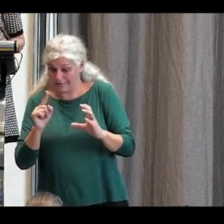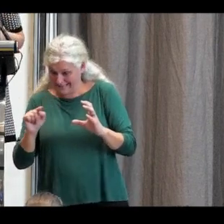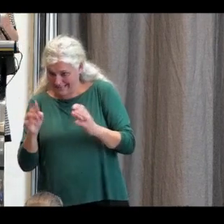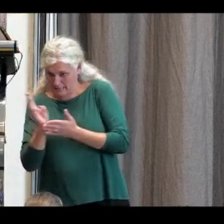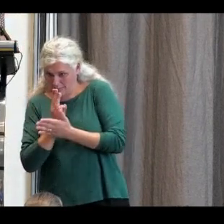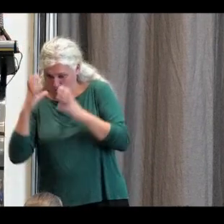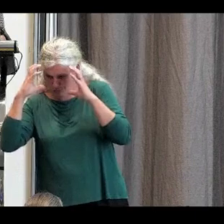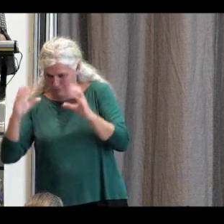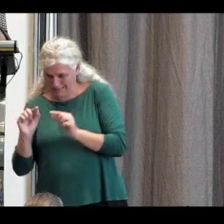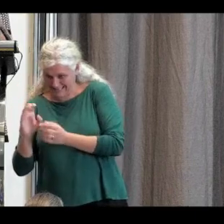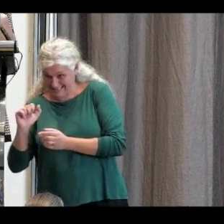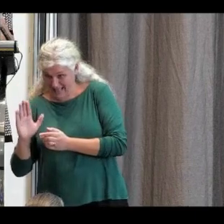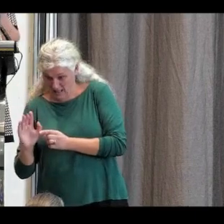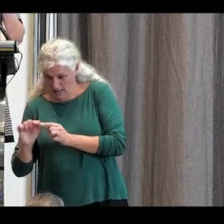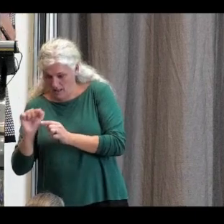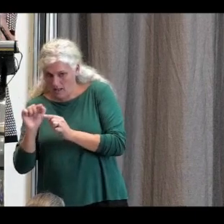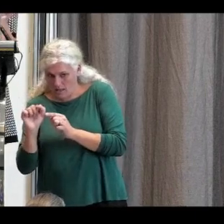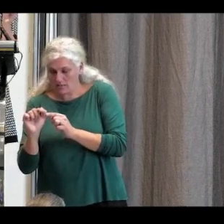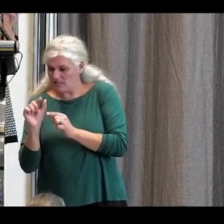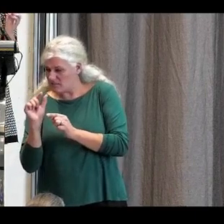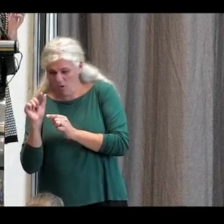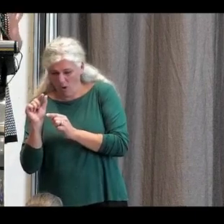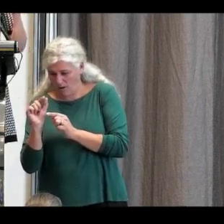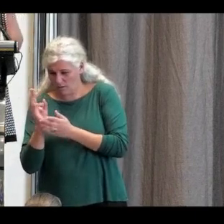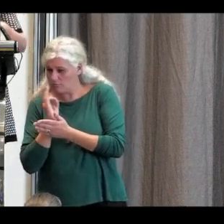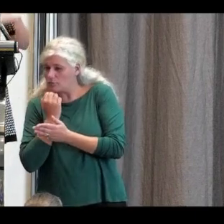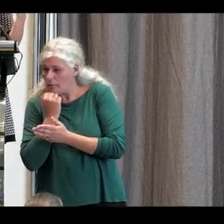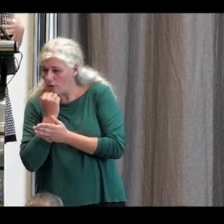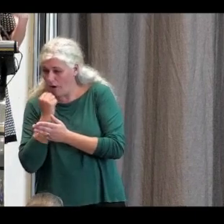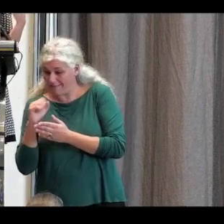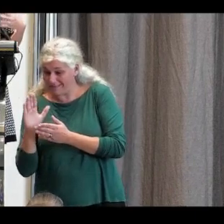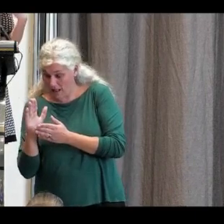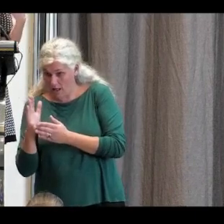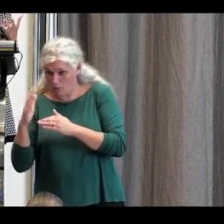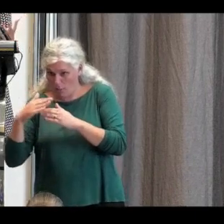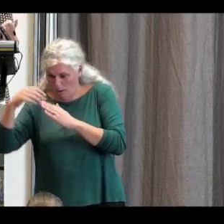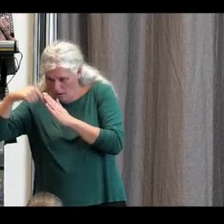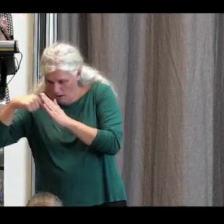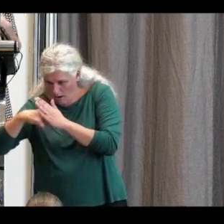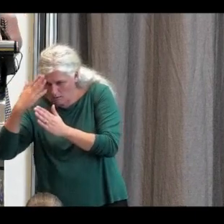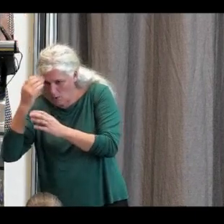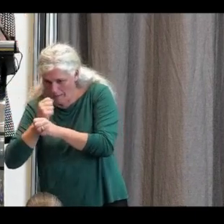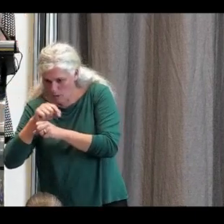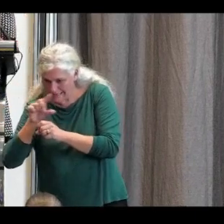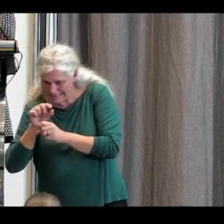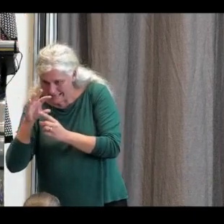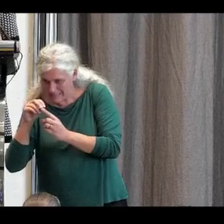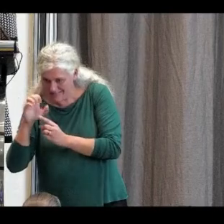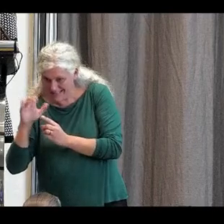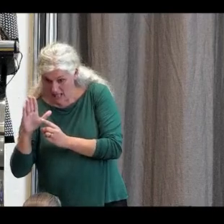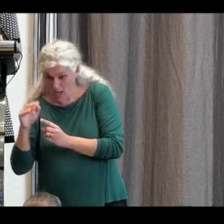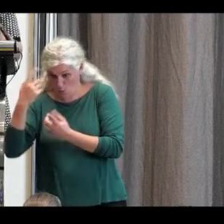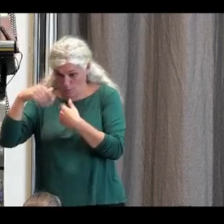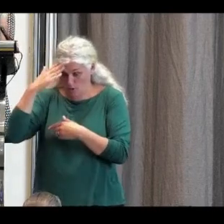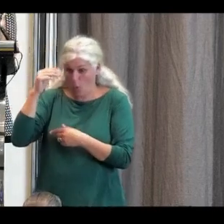though they are this smaller population, we know more and more about them, and that they are very important